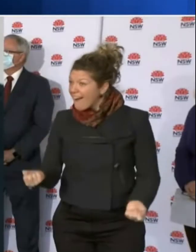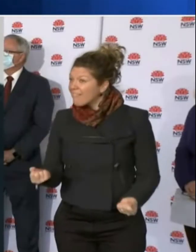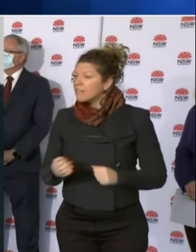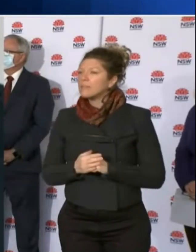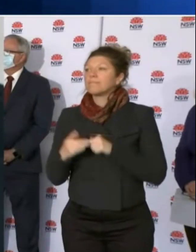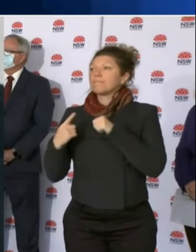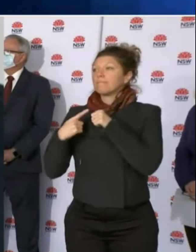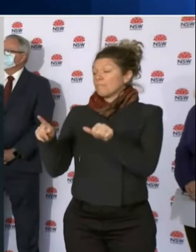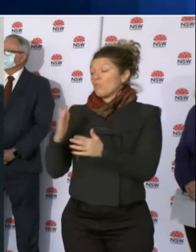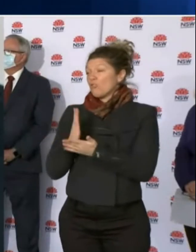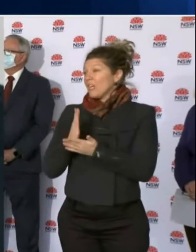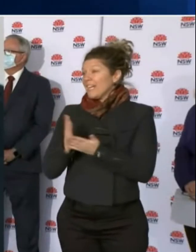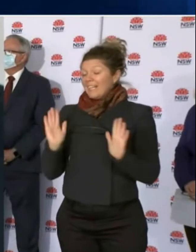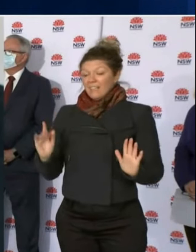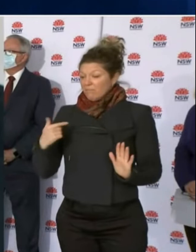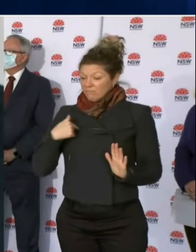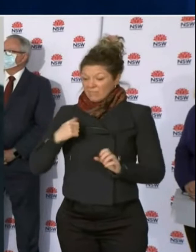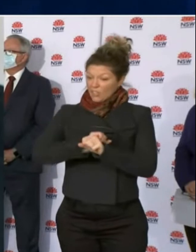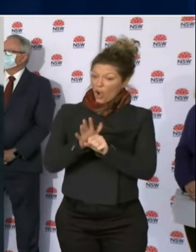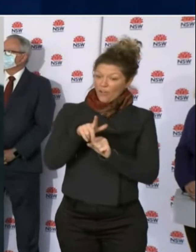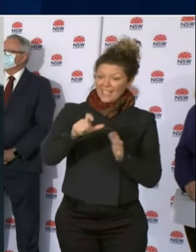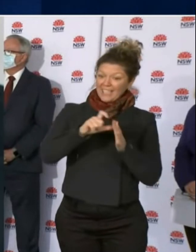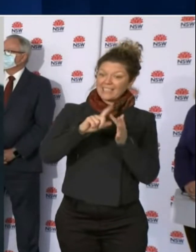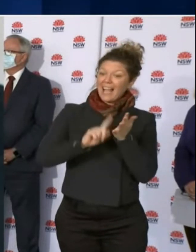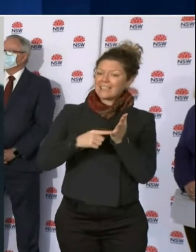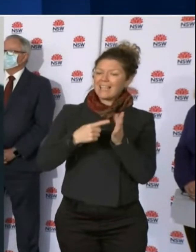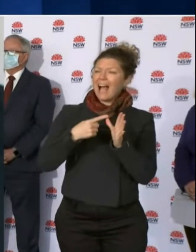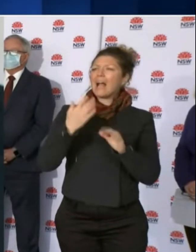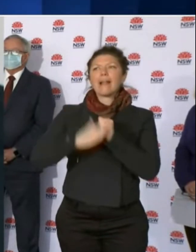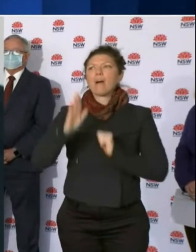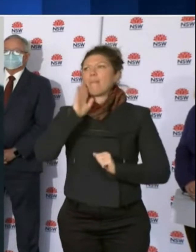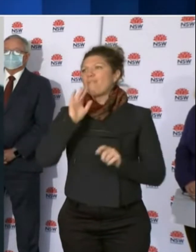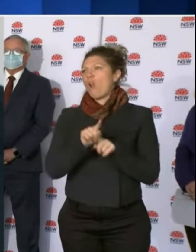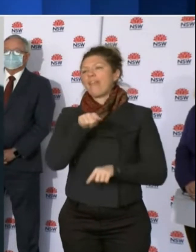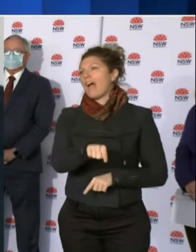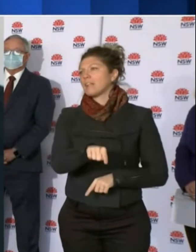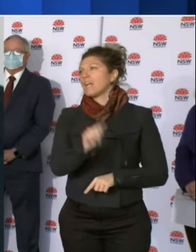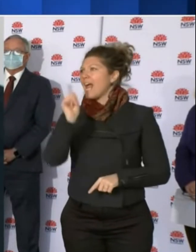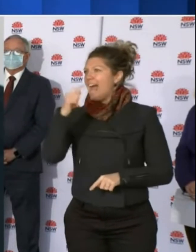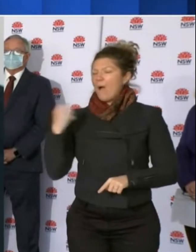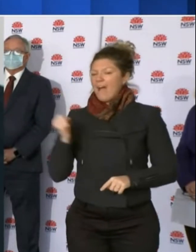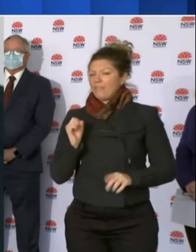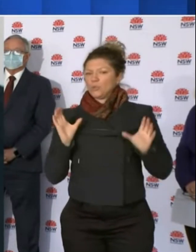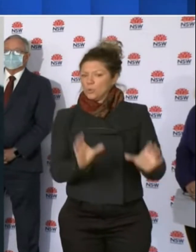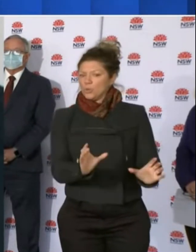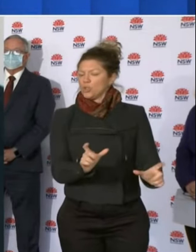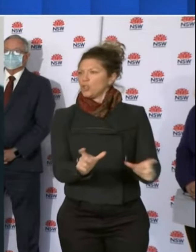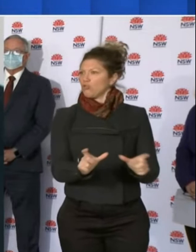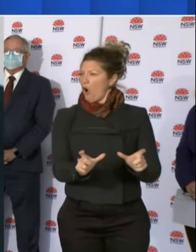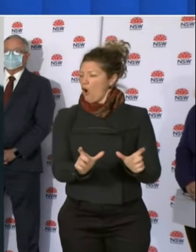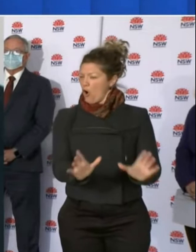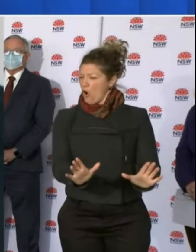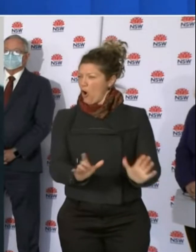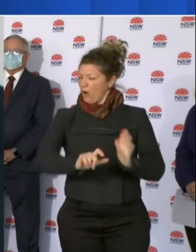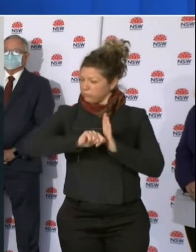like nothing we've seen, and we know how challenging it is. But we wouldn't have thrown everything at it if we didn't think we had a chance of quashing it. And